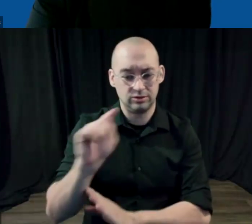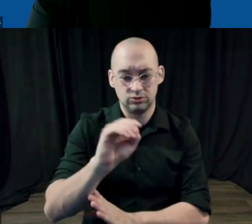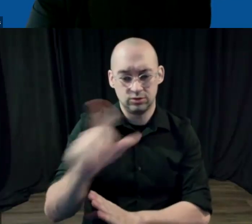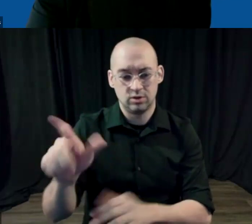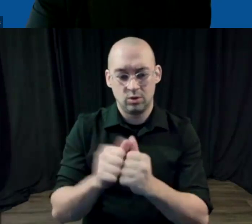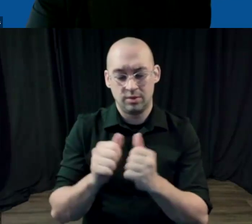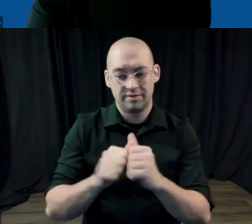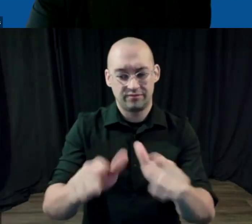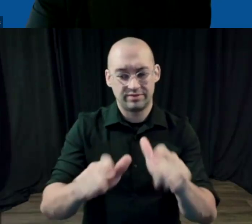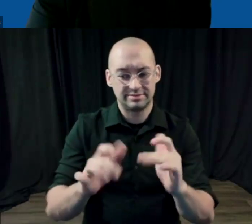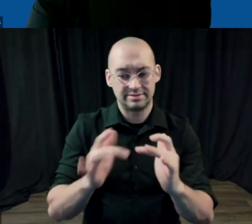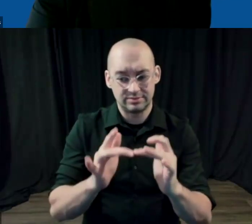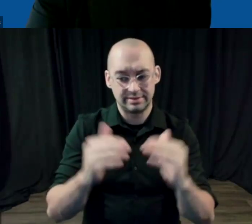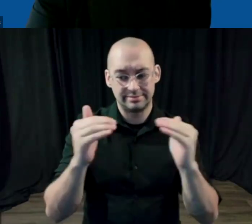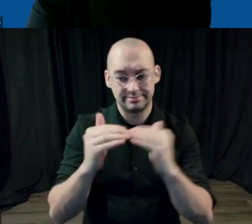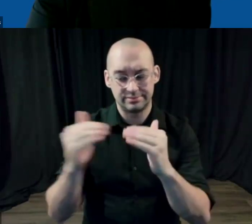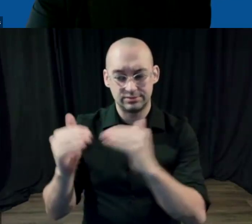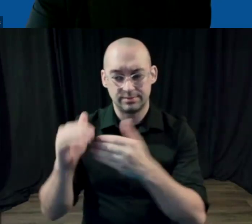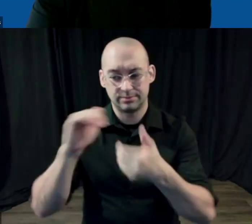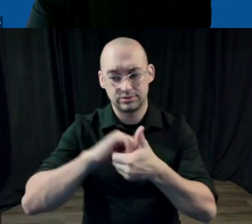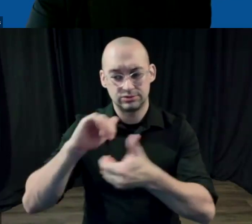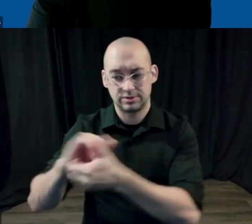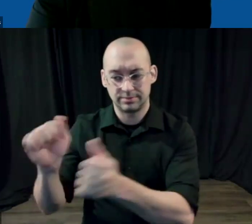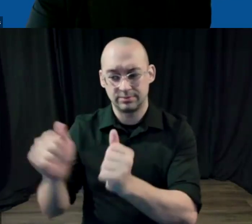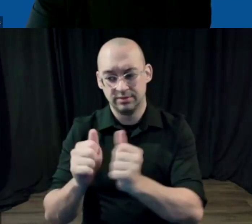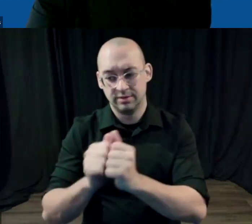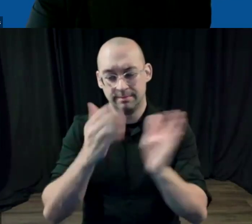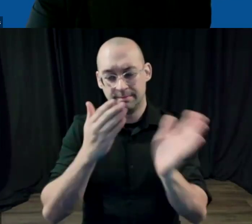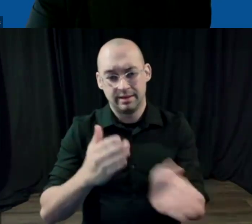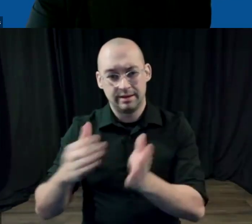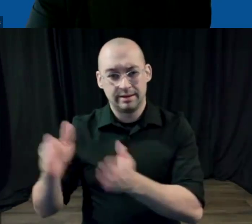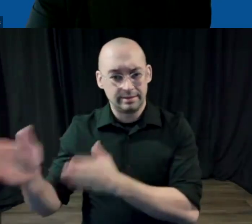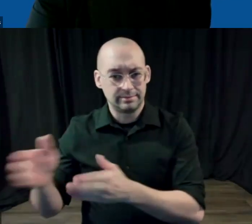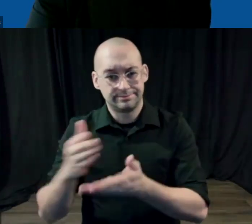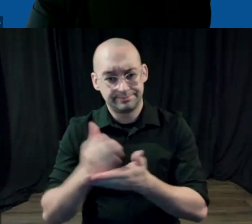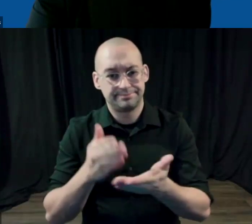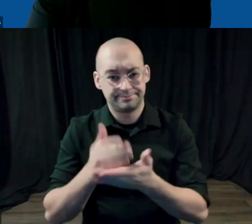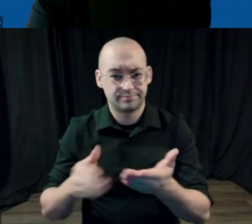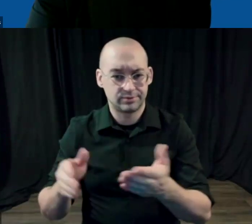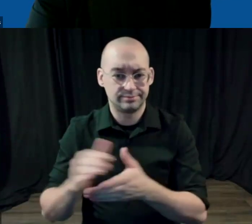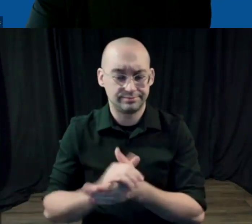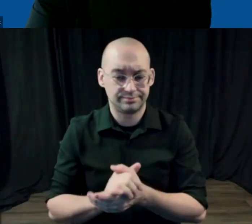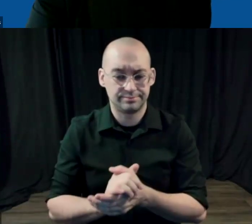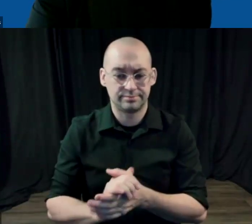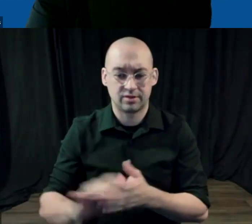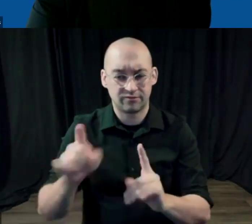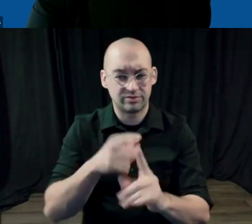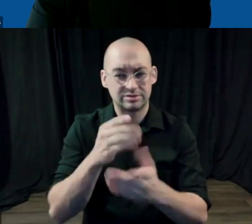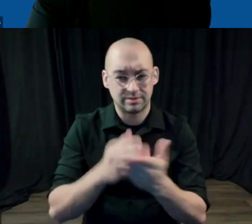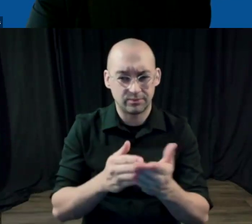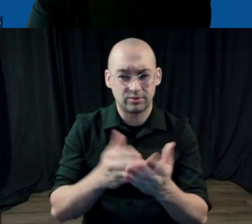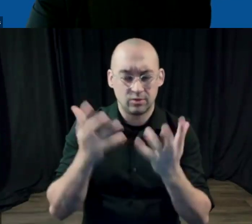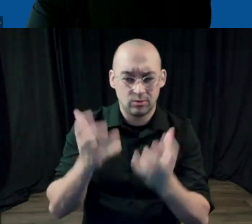Equity Partnership during the planning session. And the first iteration of that tool was intended to